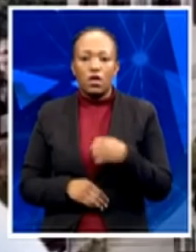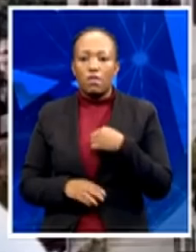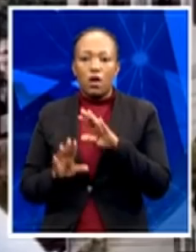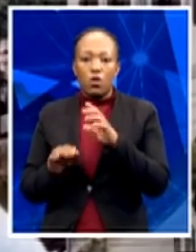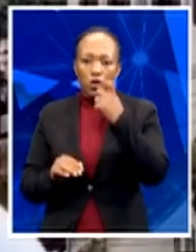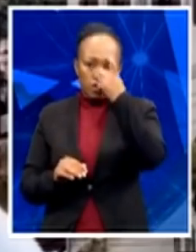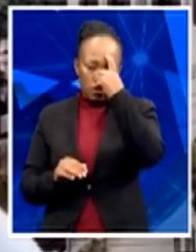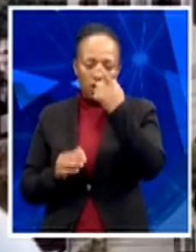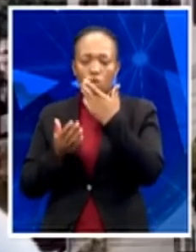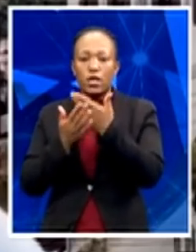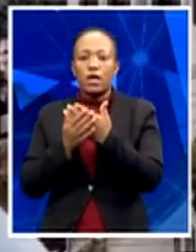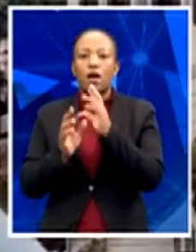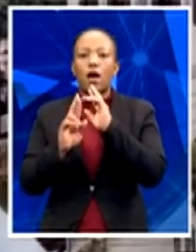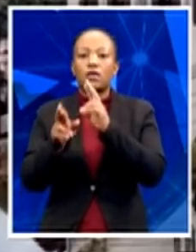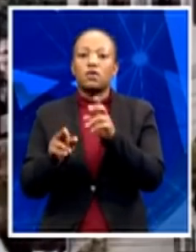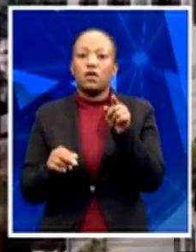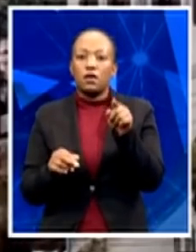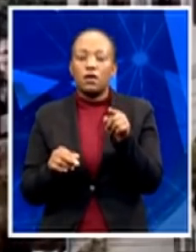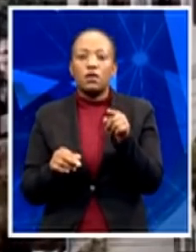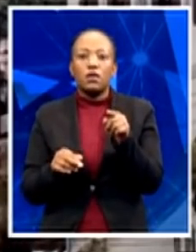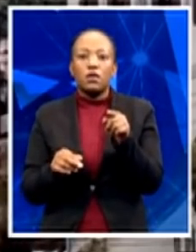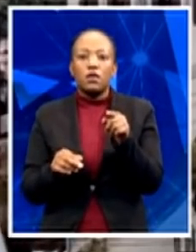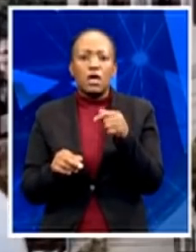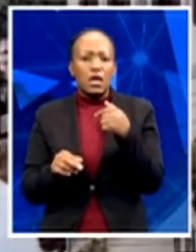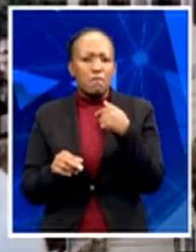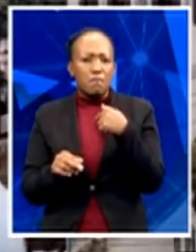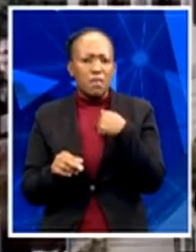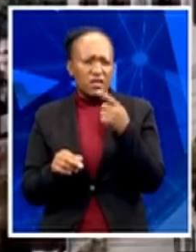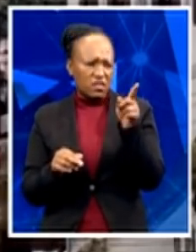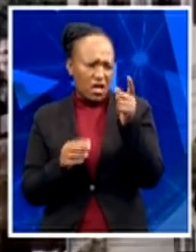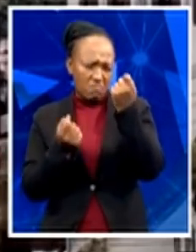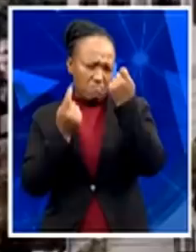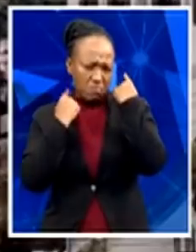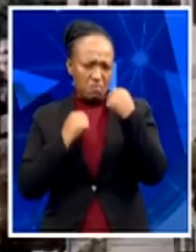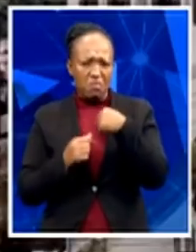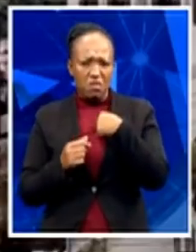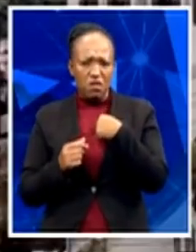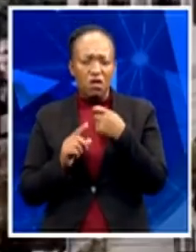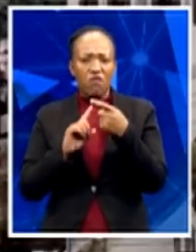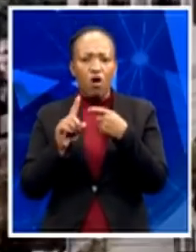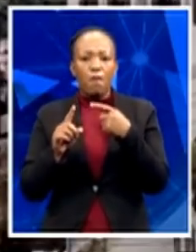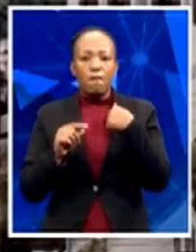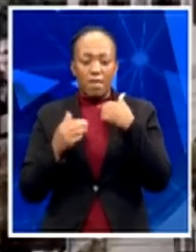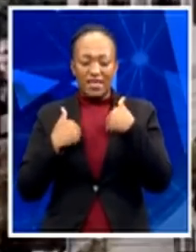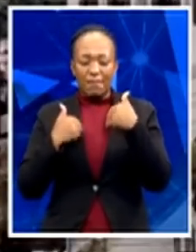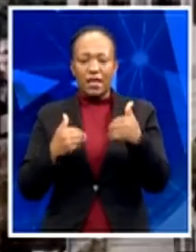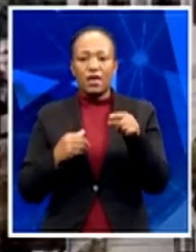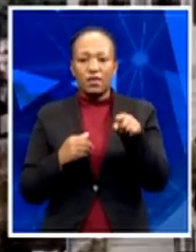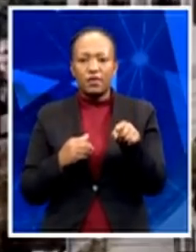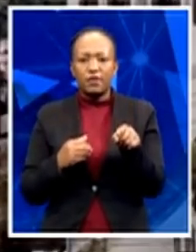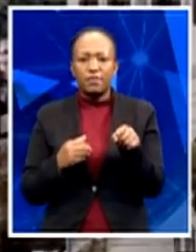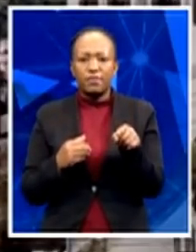and I think I've been misunderstood in this committee. That's why I'm saying from the beginning that the minister is now on special